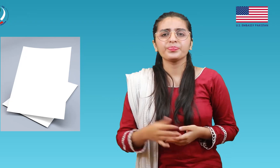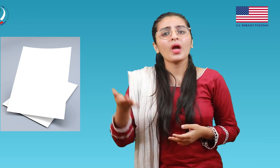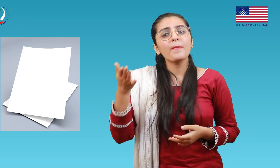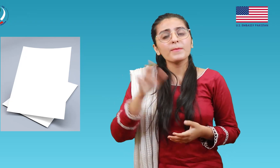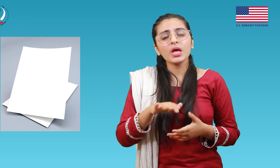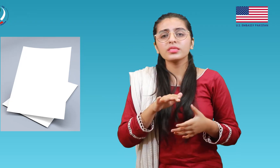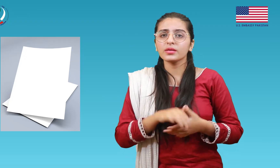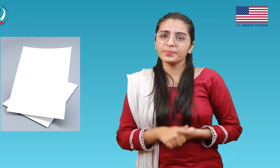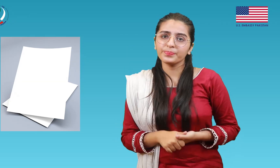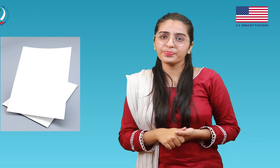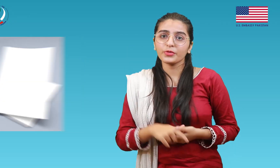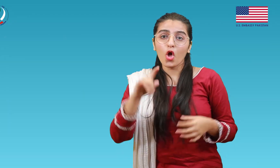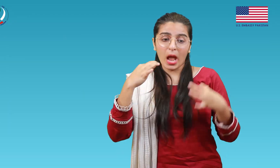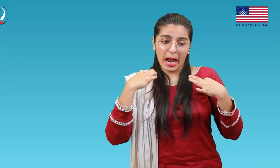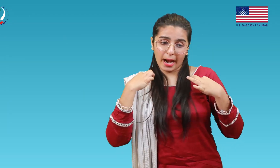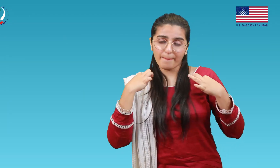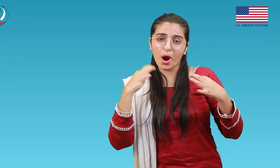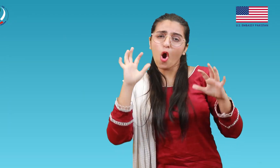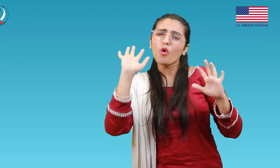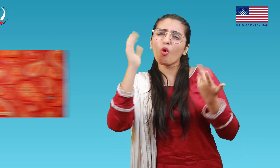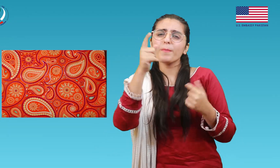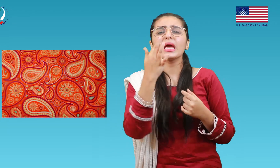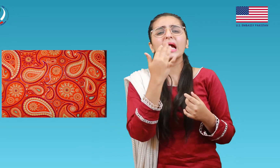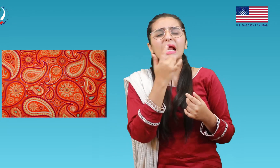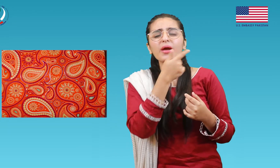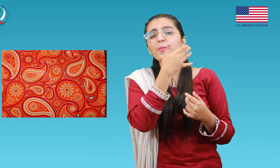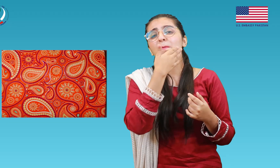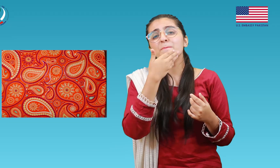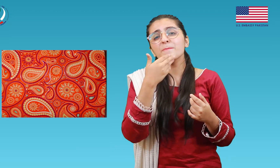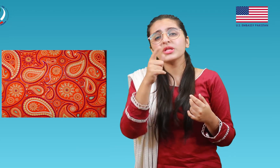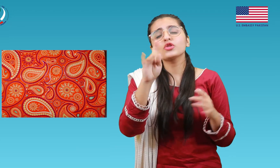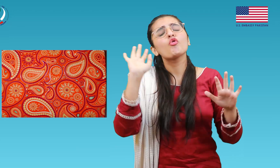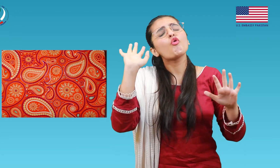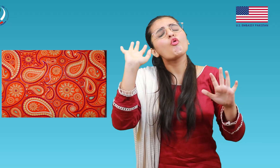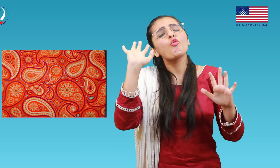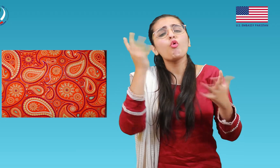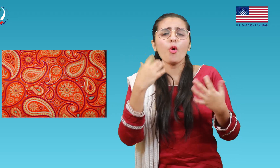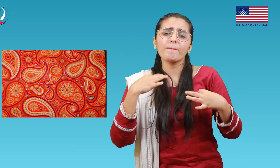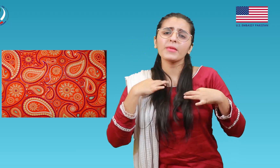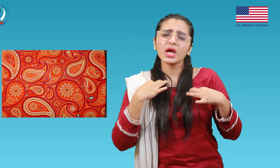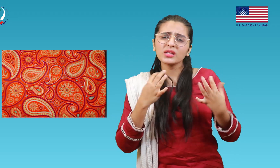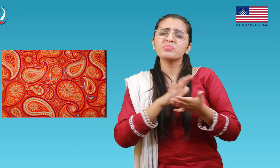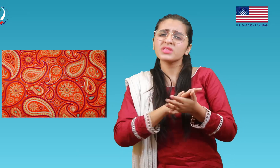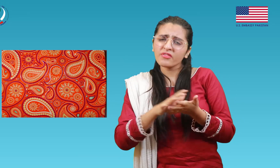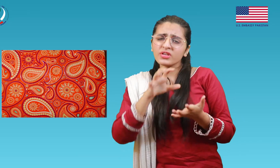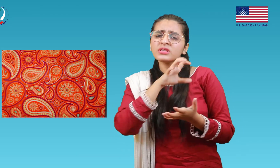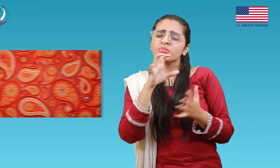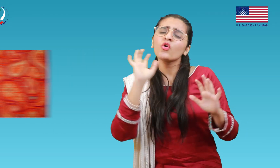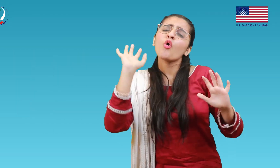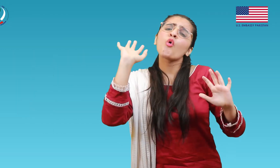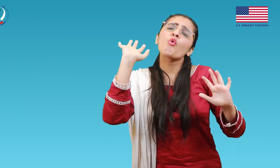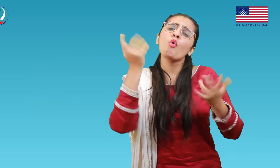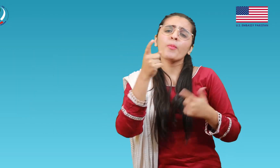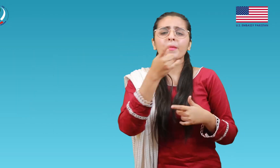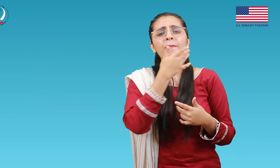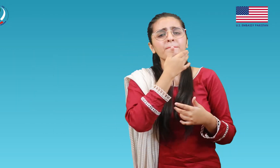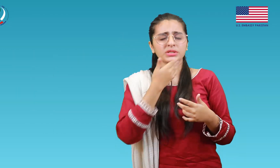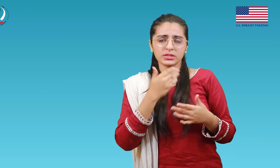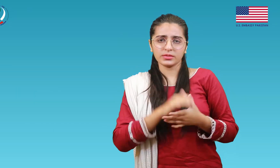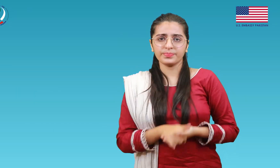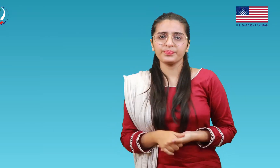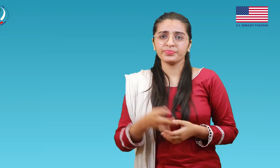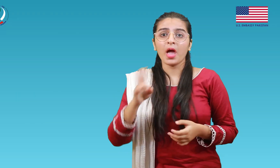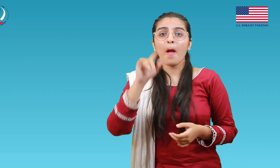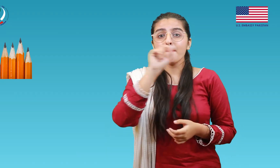Then, you should pick out the cloth for your mask. You can pick out any cloth with designs or whatever you